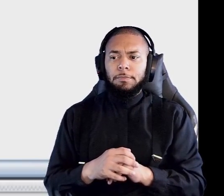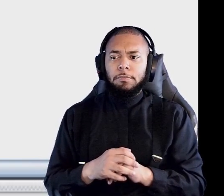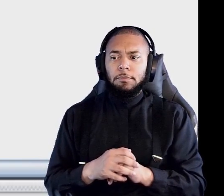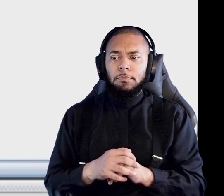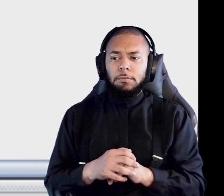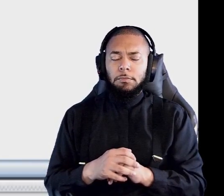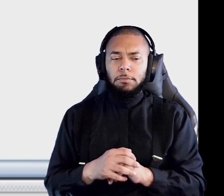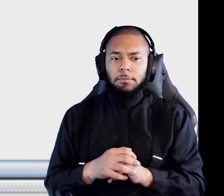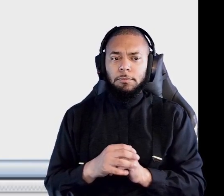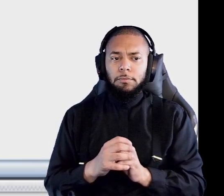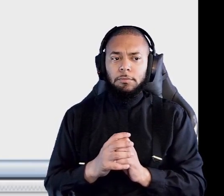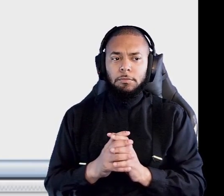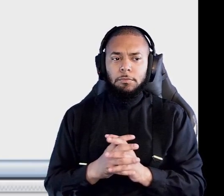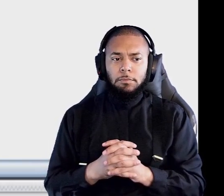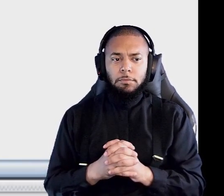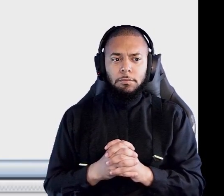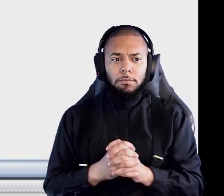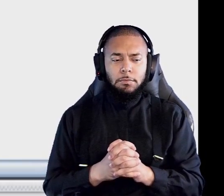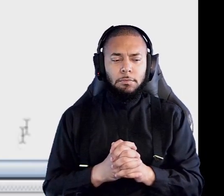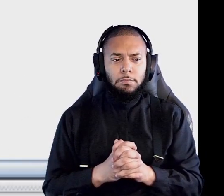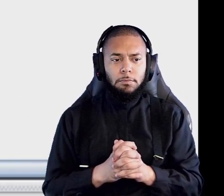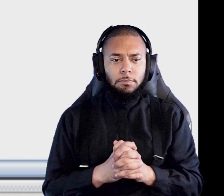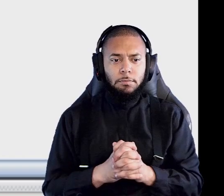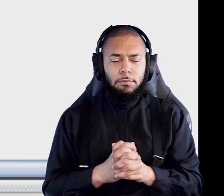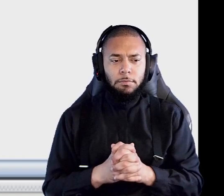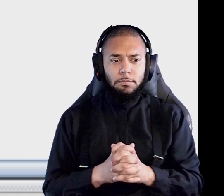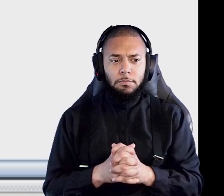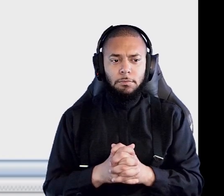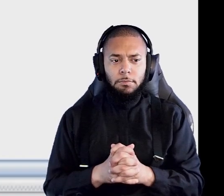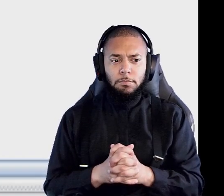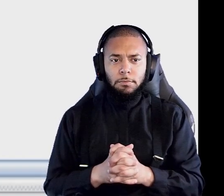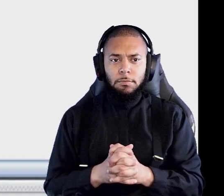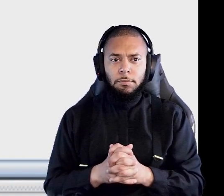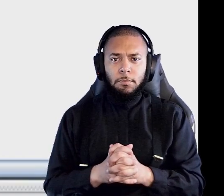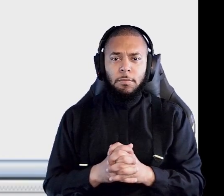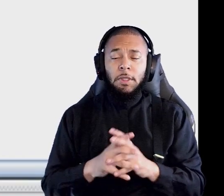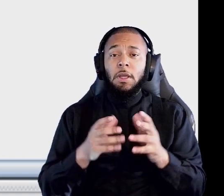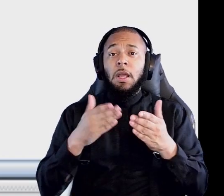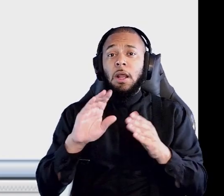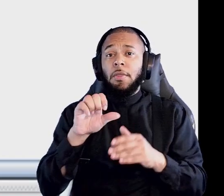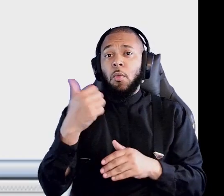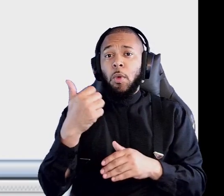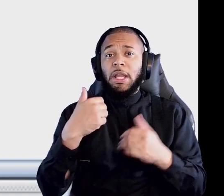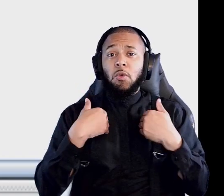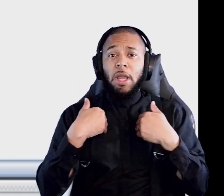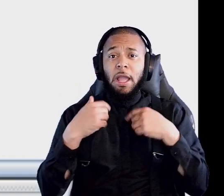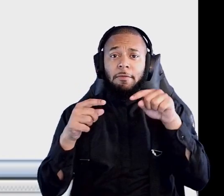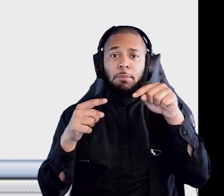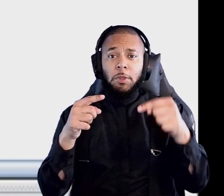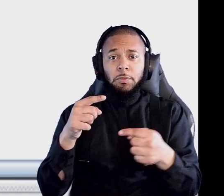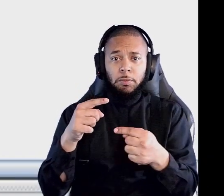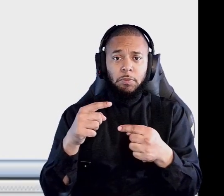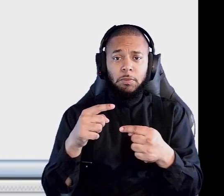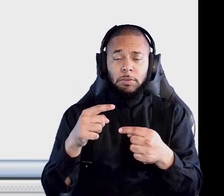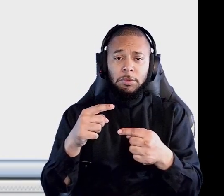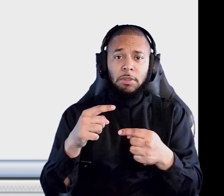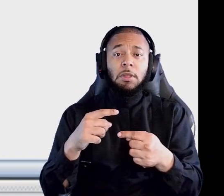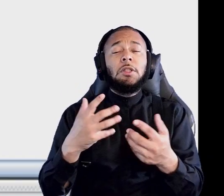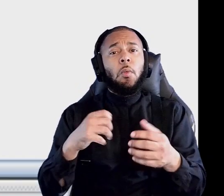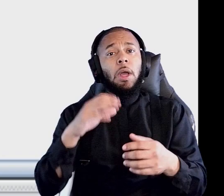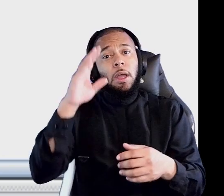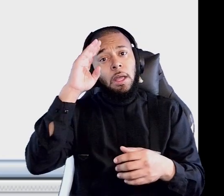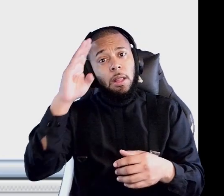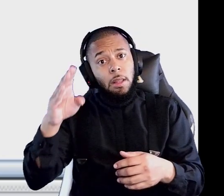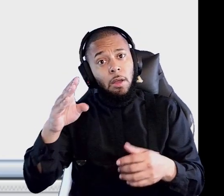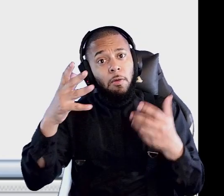your output to have a return in it, like let's say I wanted it to say hello, but then I wanted